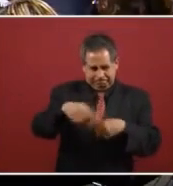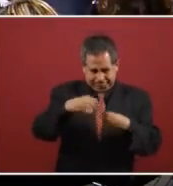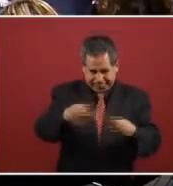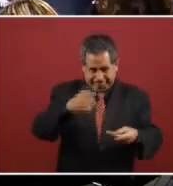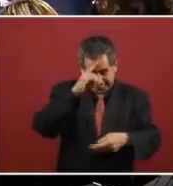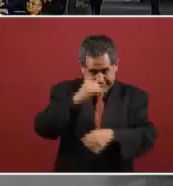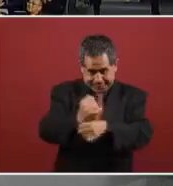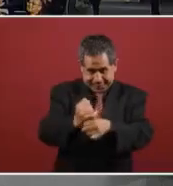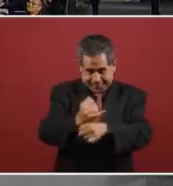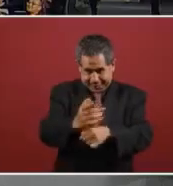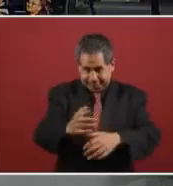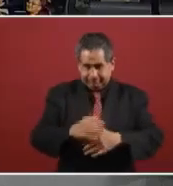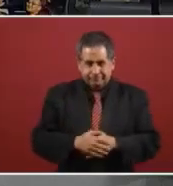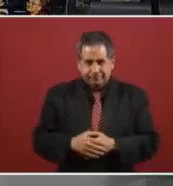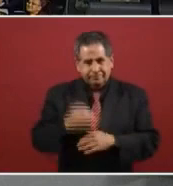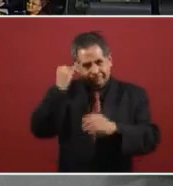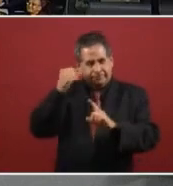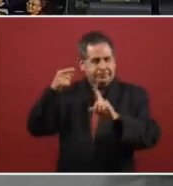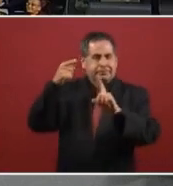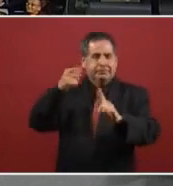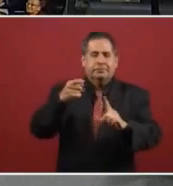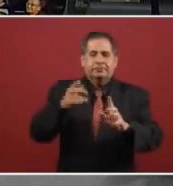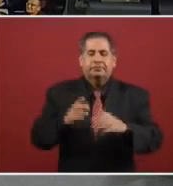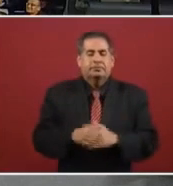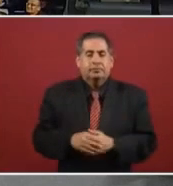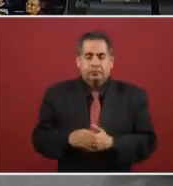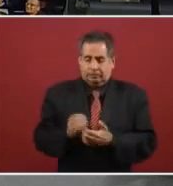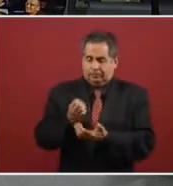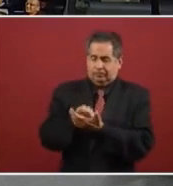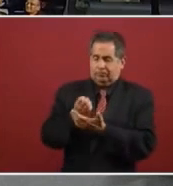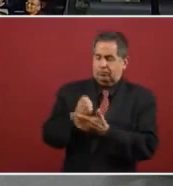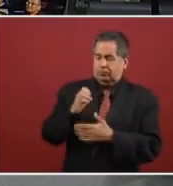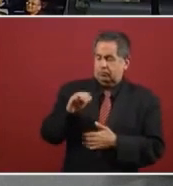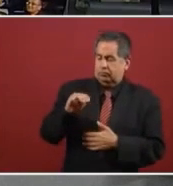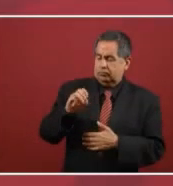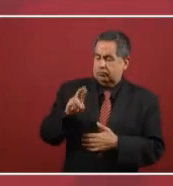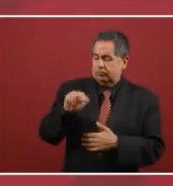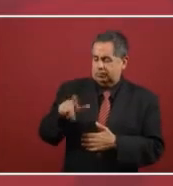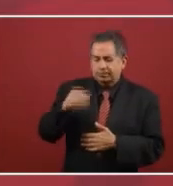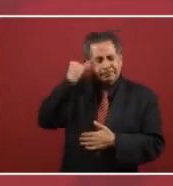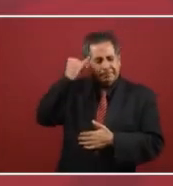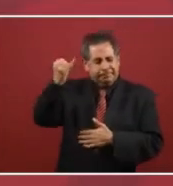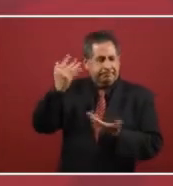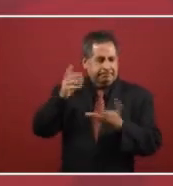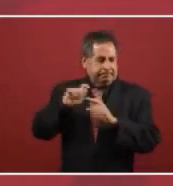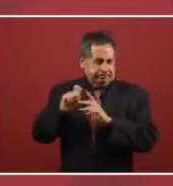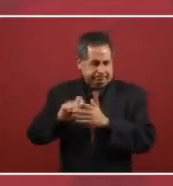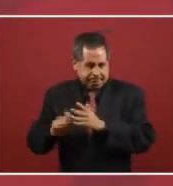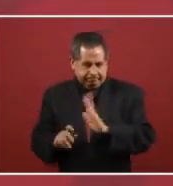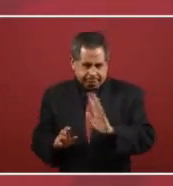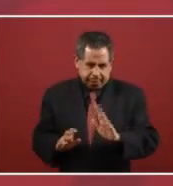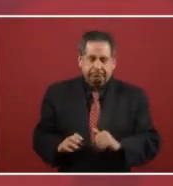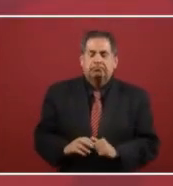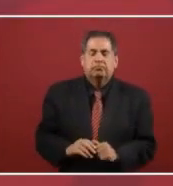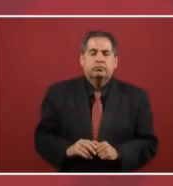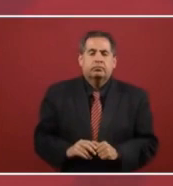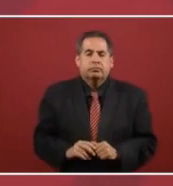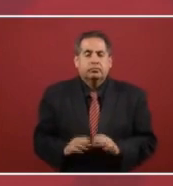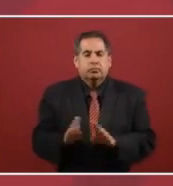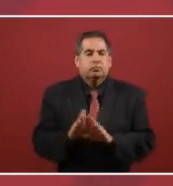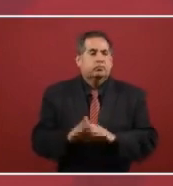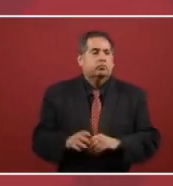So now help me out. The idea is that economy, moral economy,